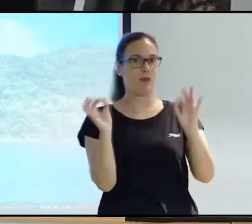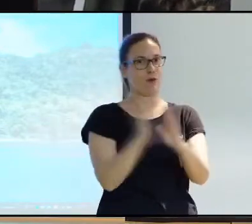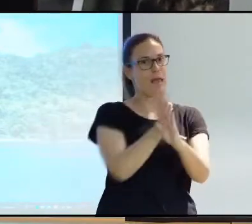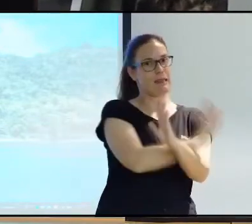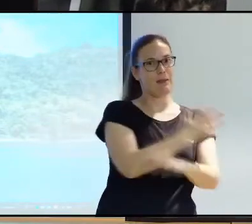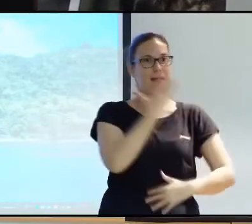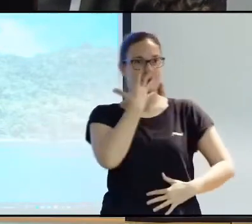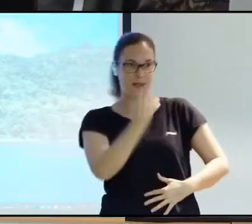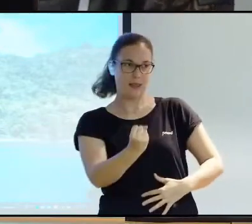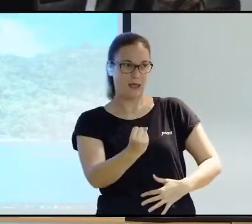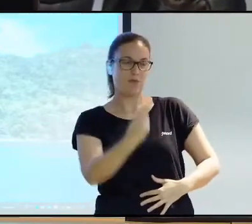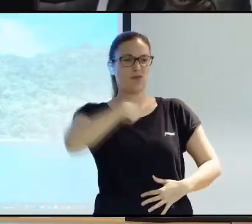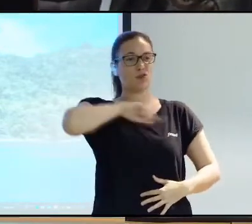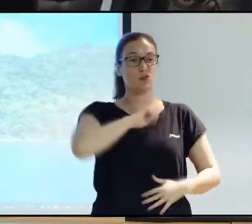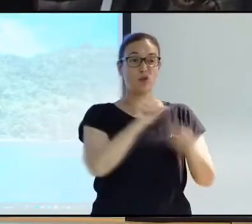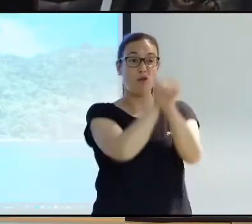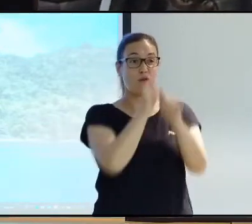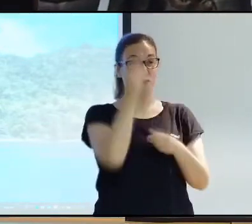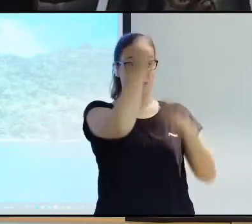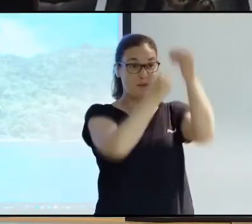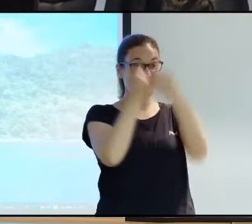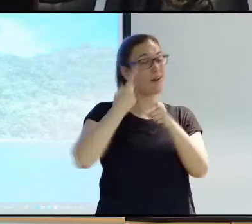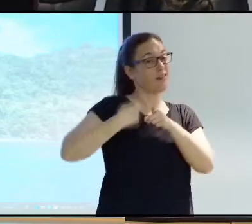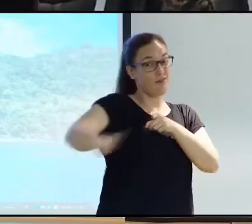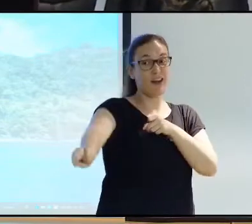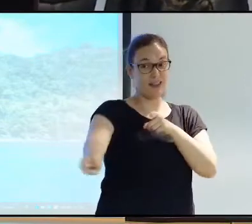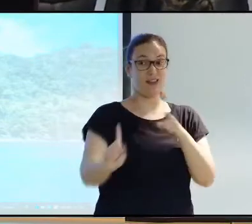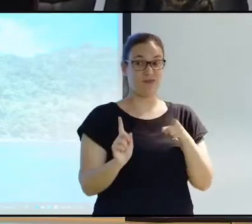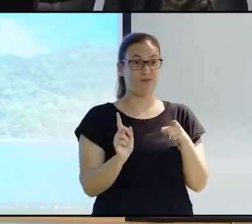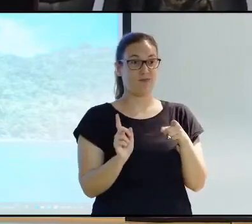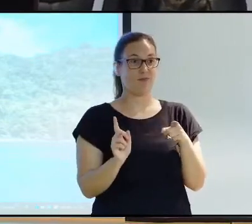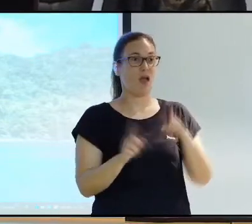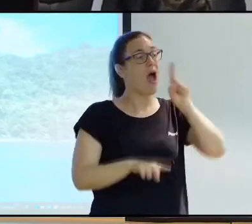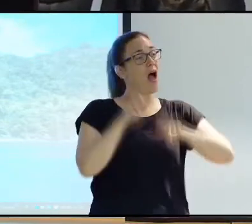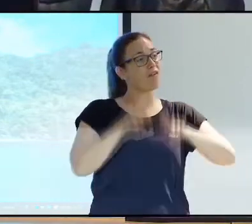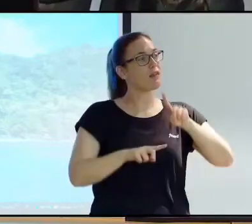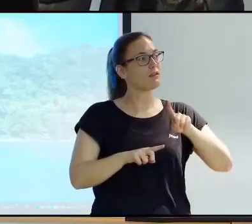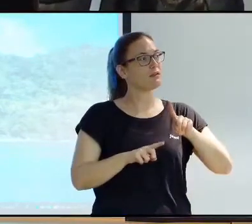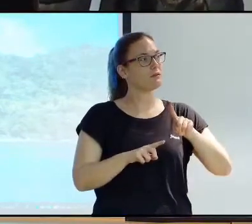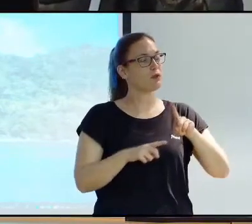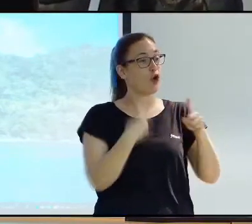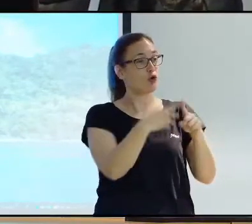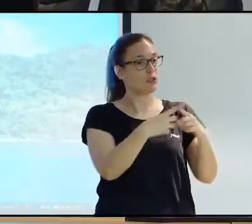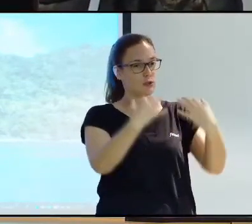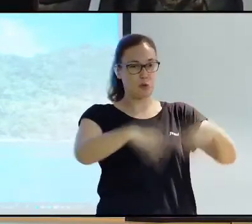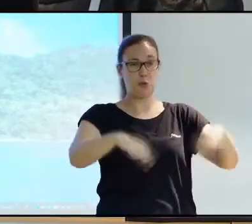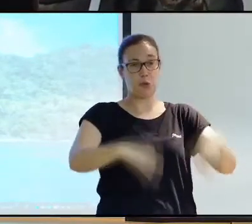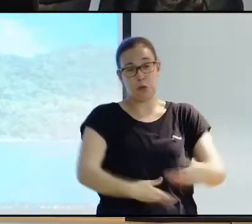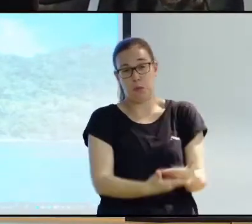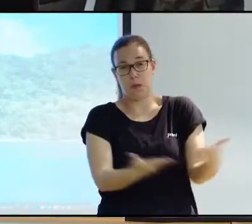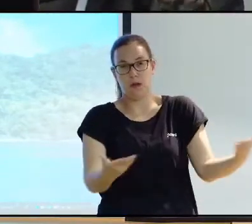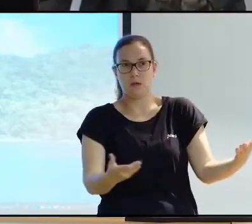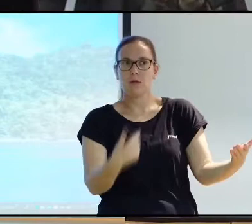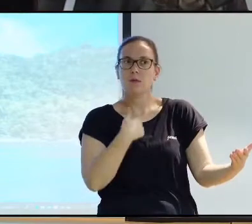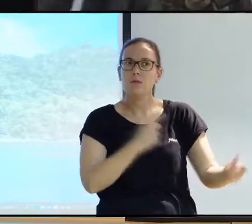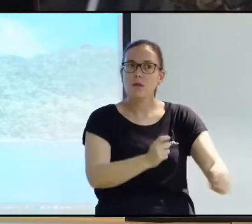be able to understand me, because we have a different way of thinking compared to other people. Sometimes we're afraid of things that